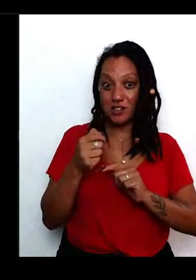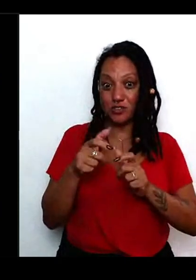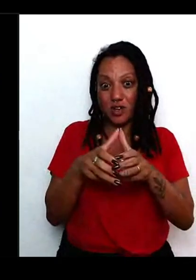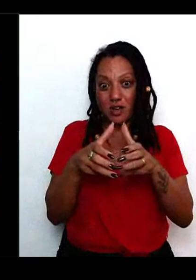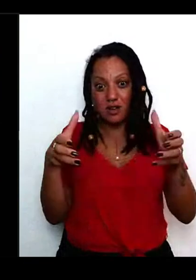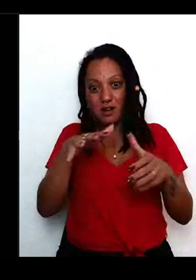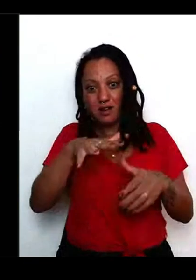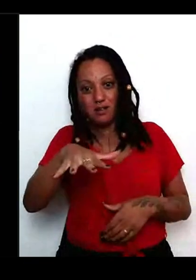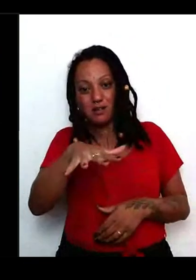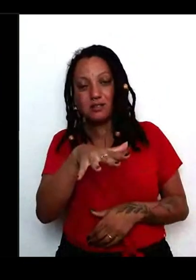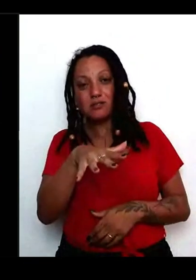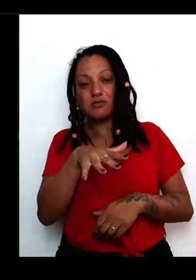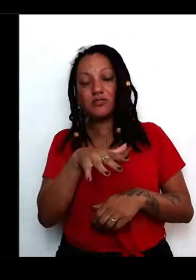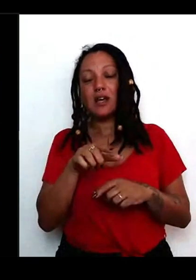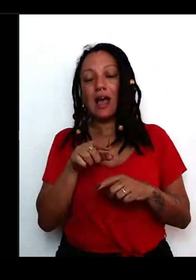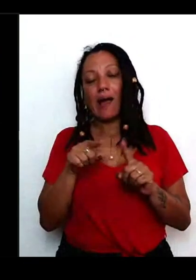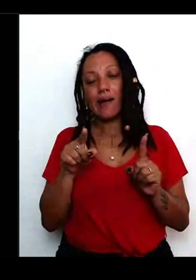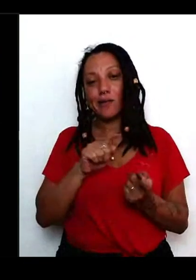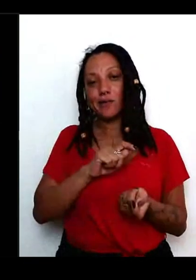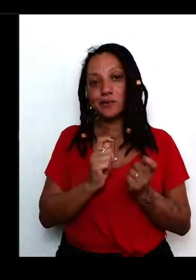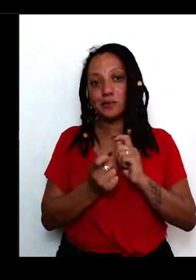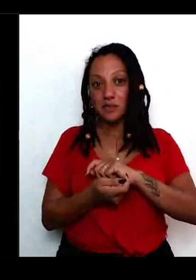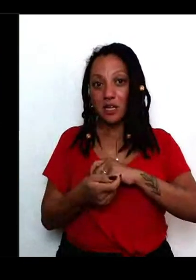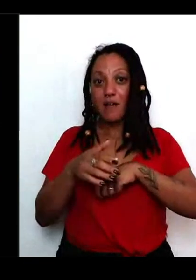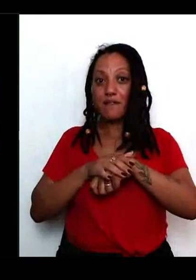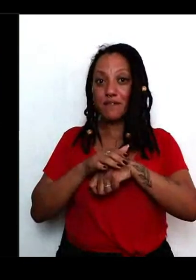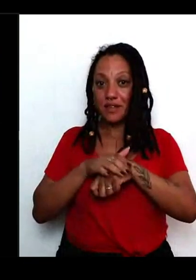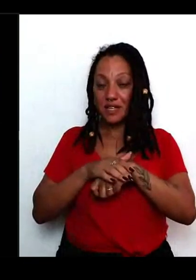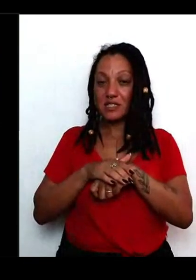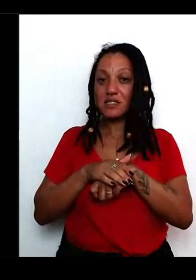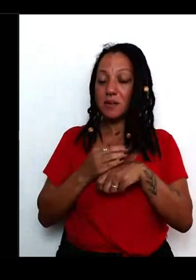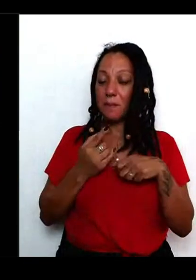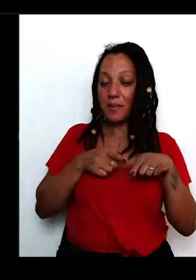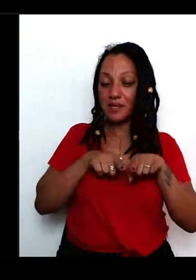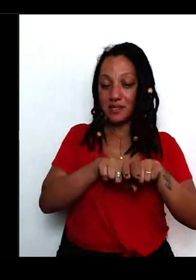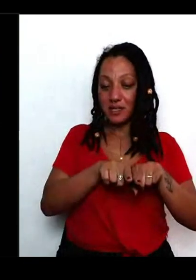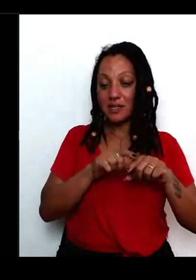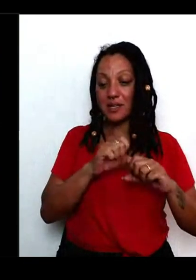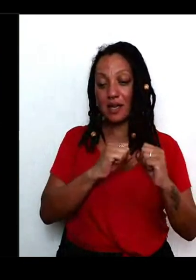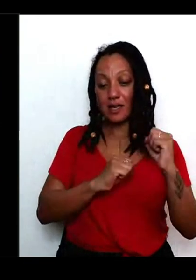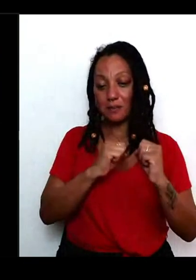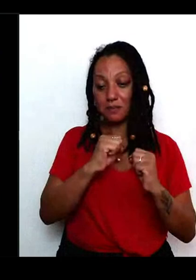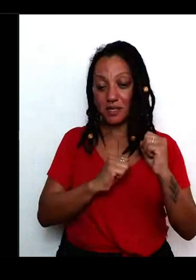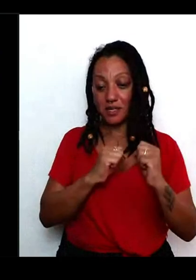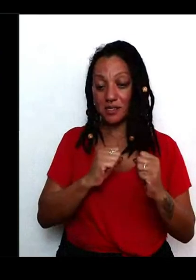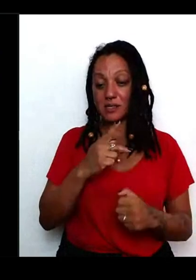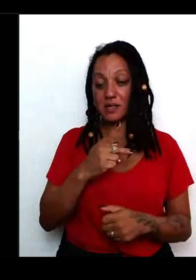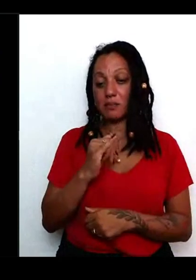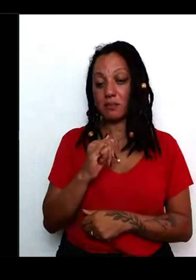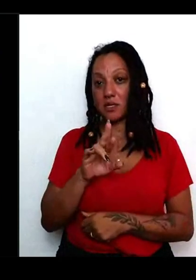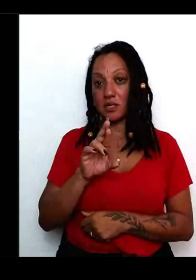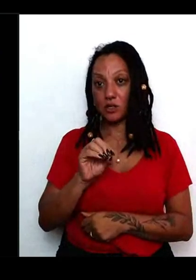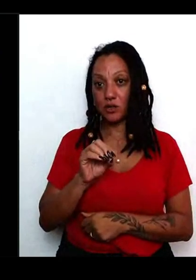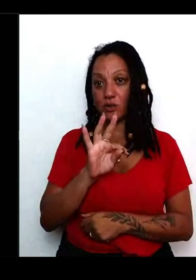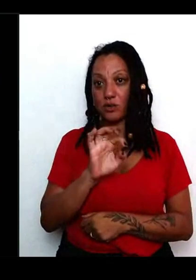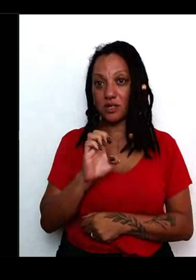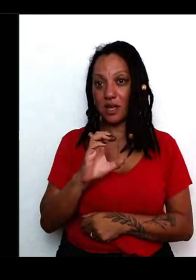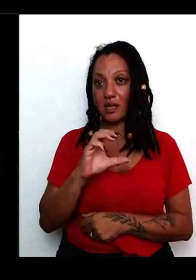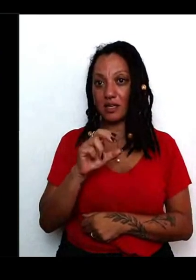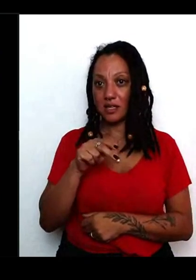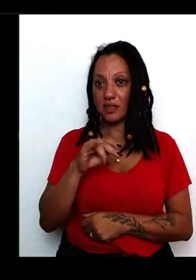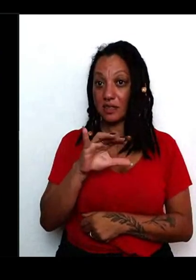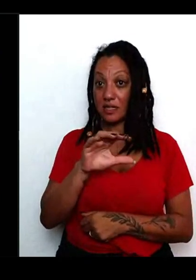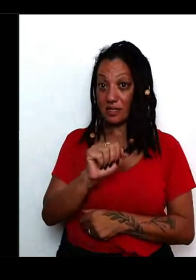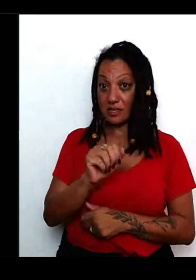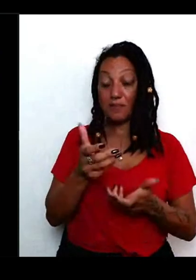to become a licensed fire technician and the only time in my career did I have to